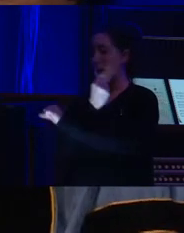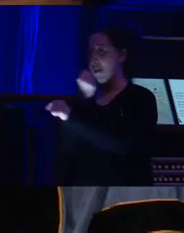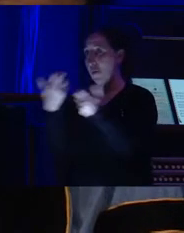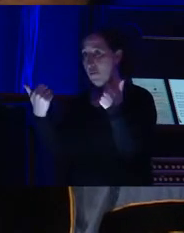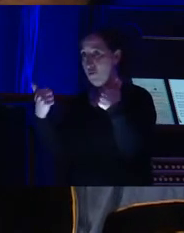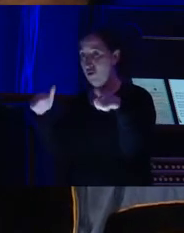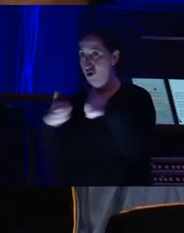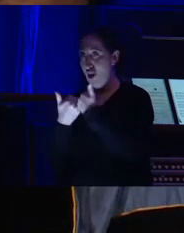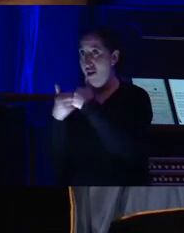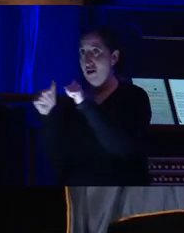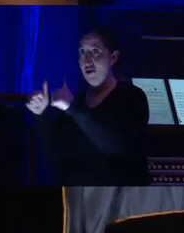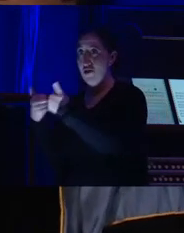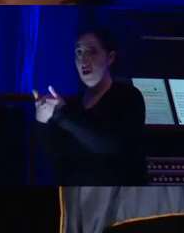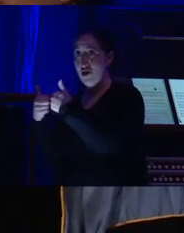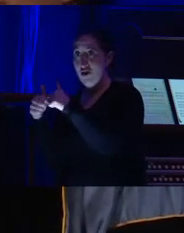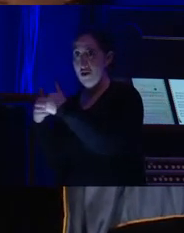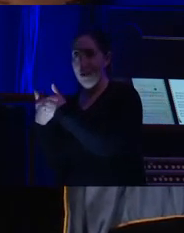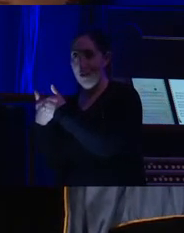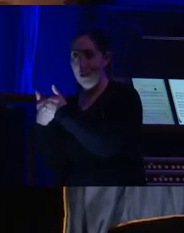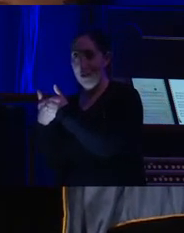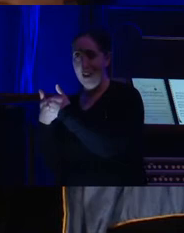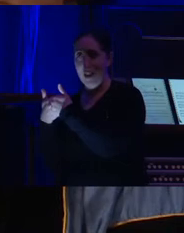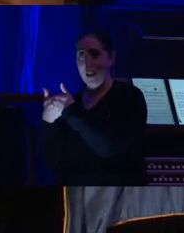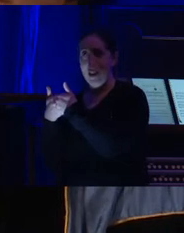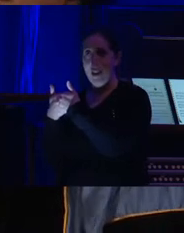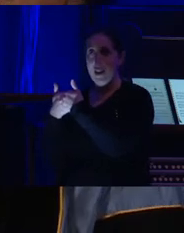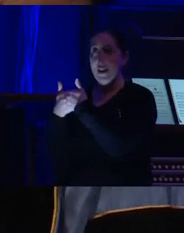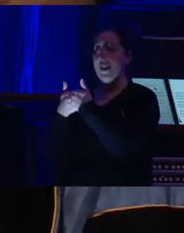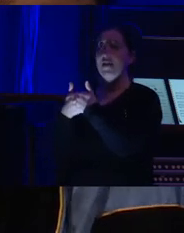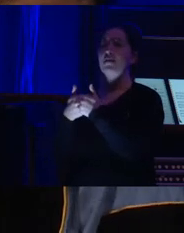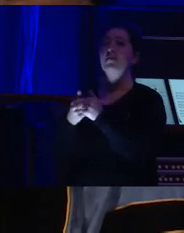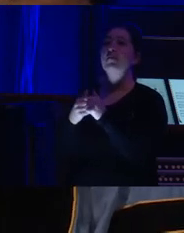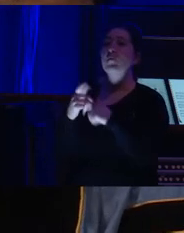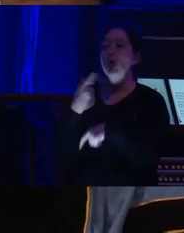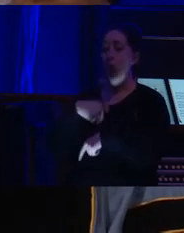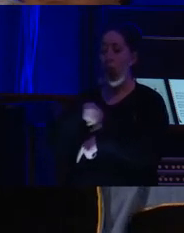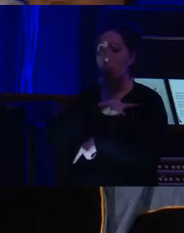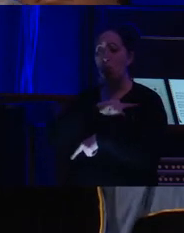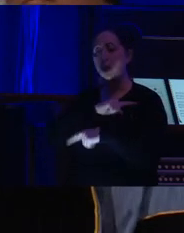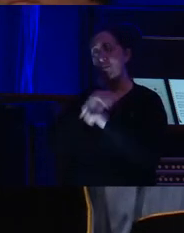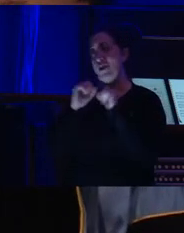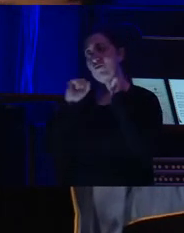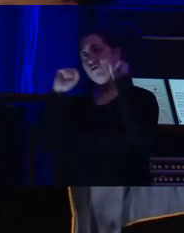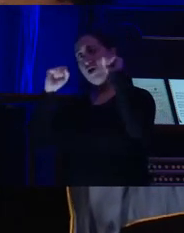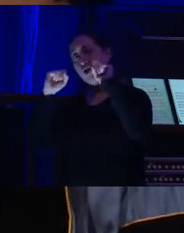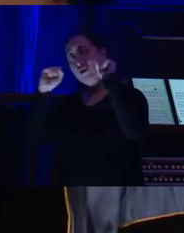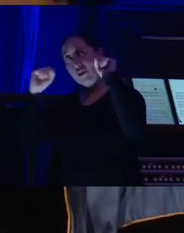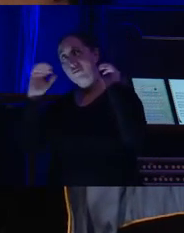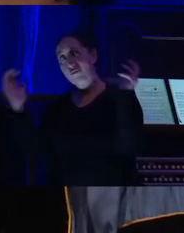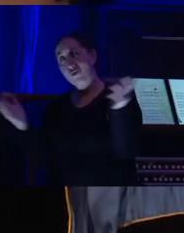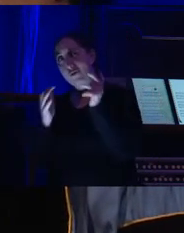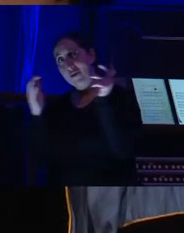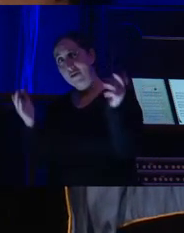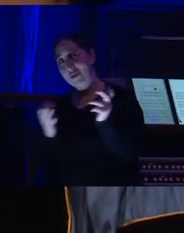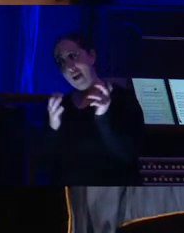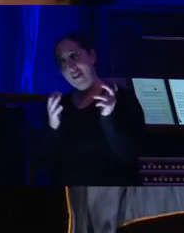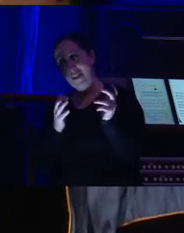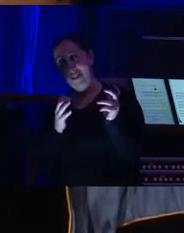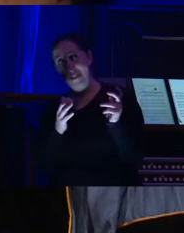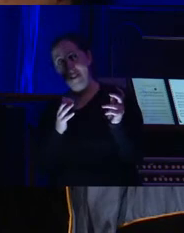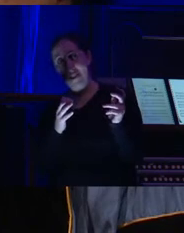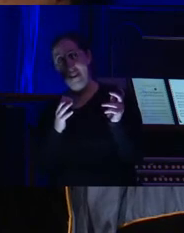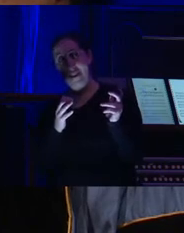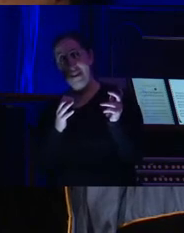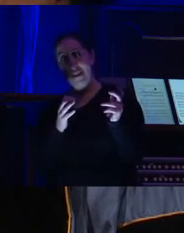challenges by the widest possible margins. We will be cheering from the sidelines, from